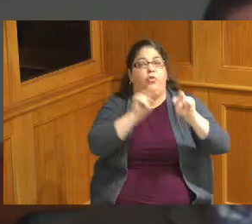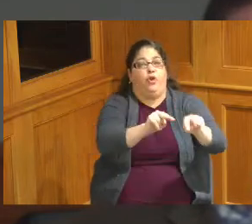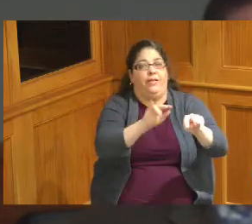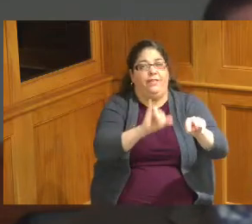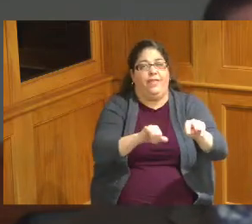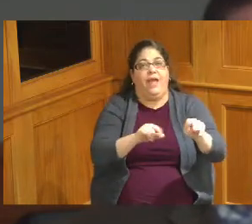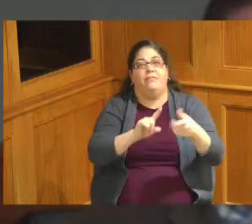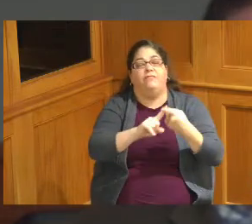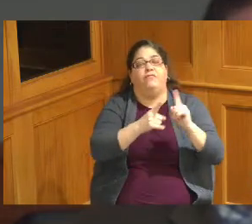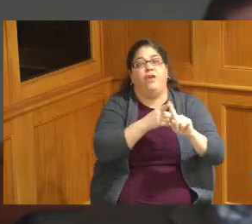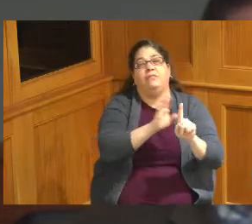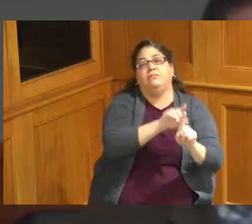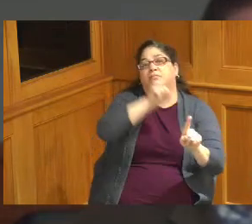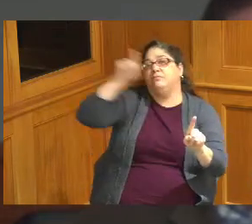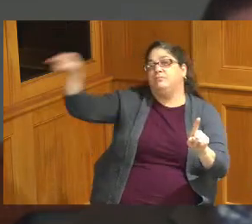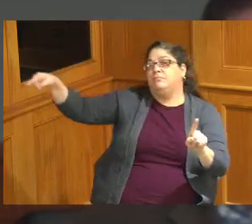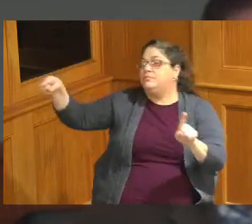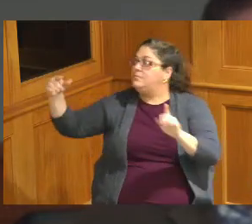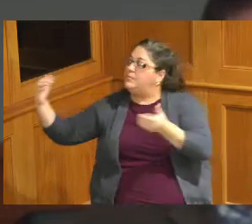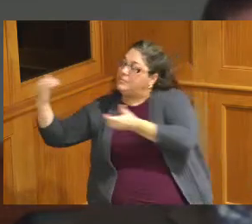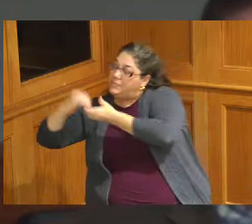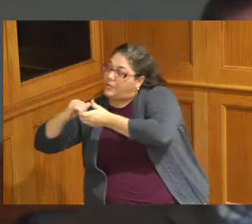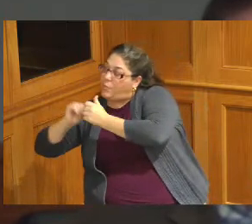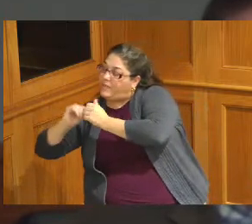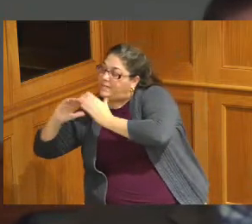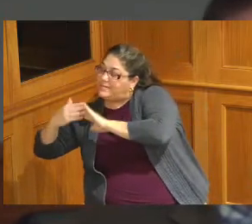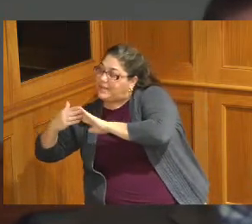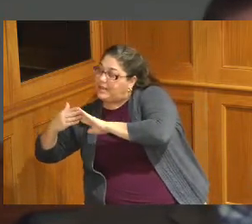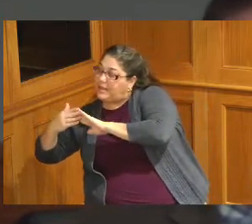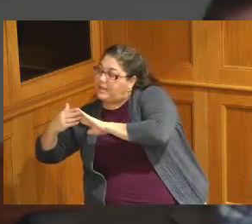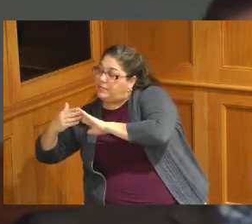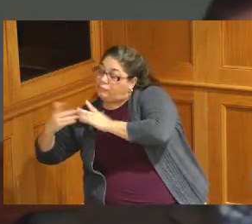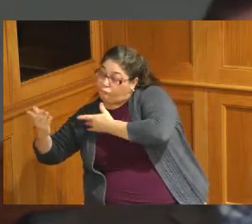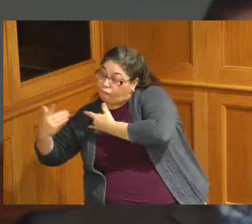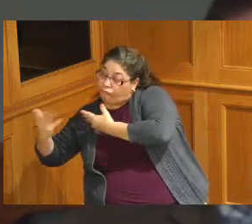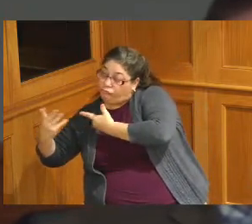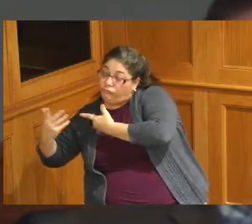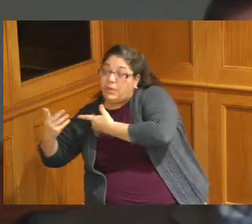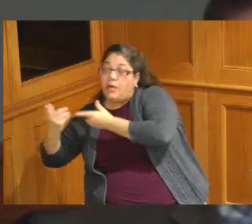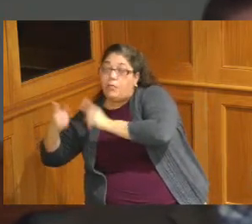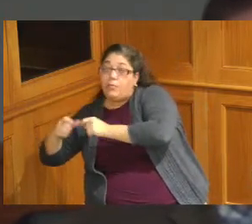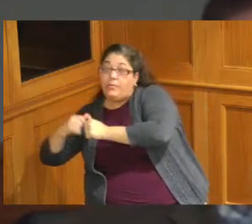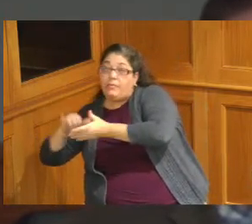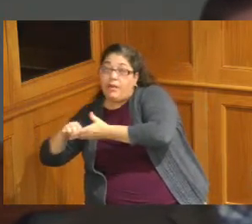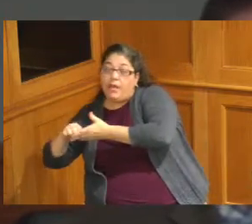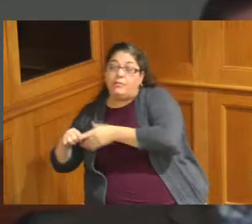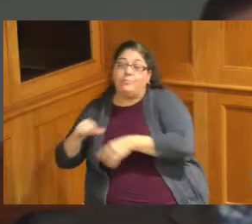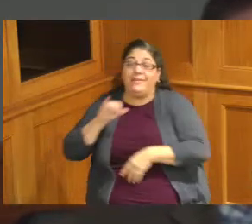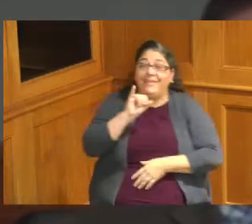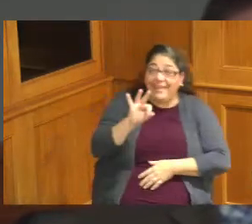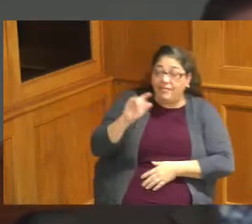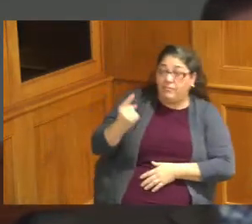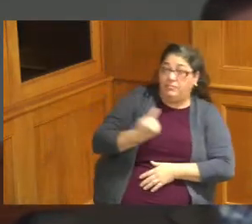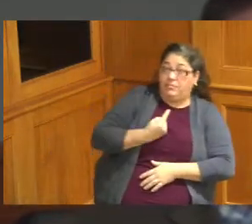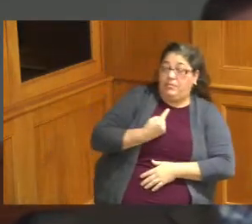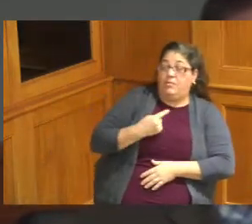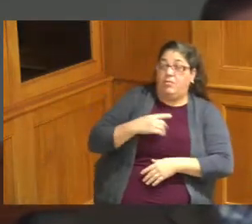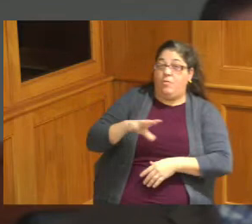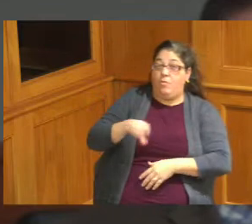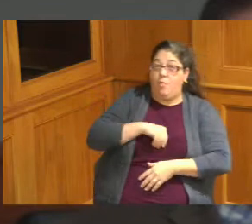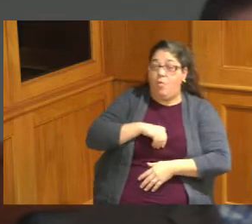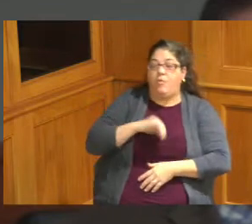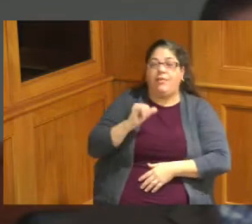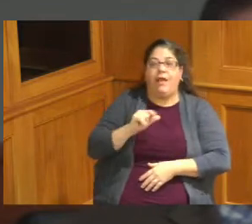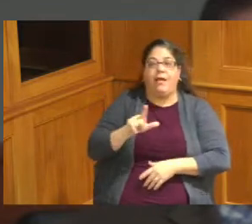with our friends over at the city about. But if it's something that the county controls, whether it's something on, say, the lot where the Black Music Walk of